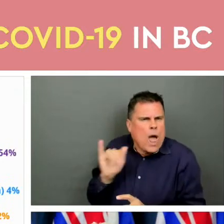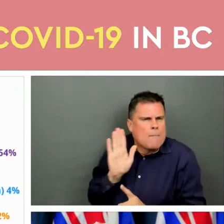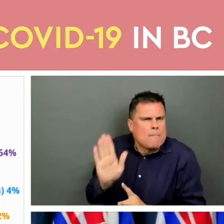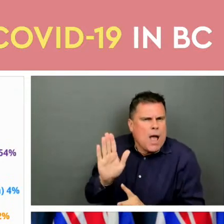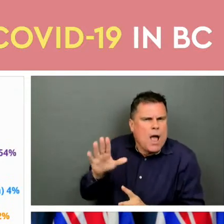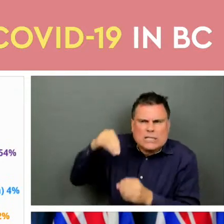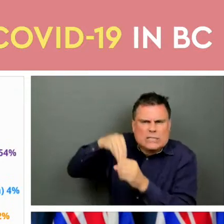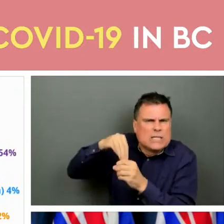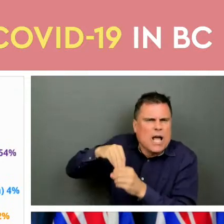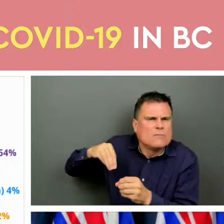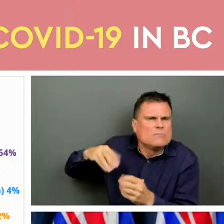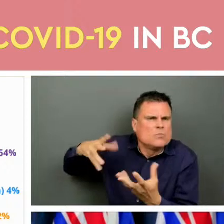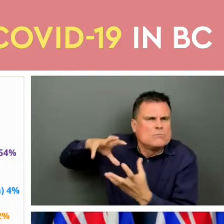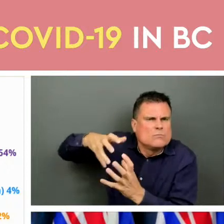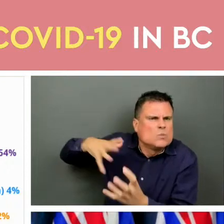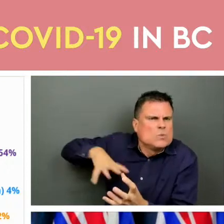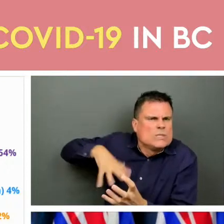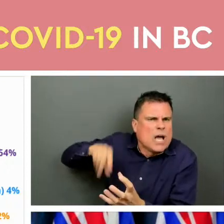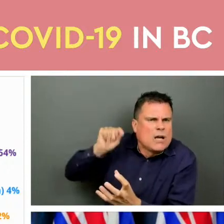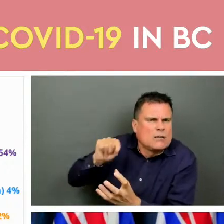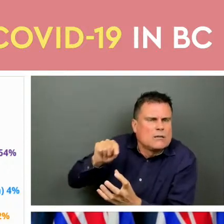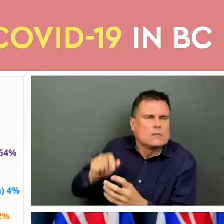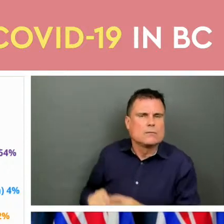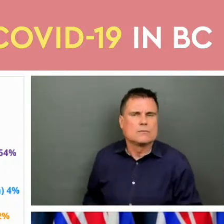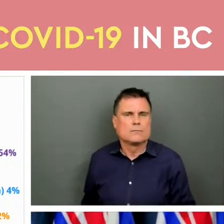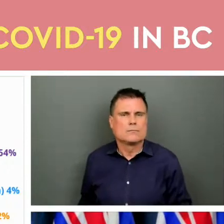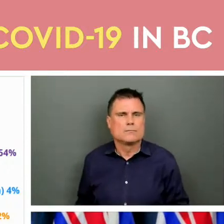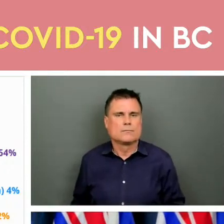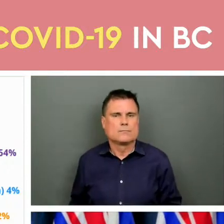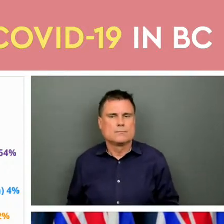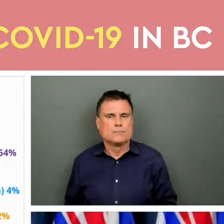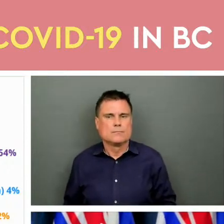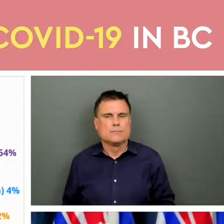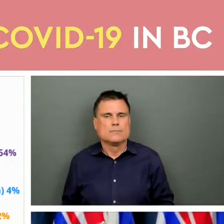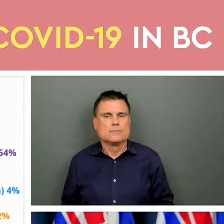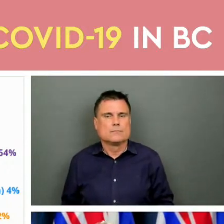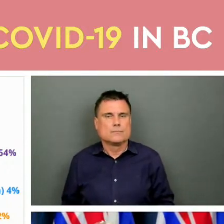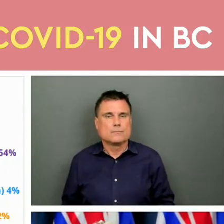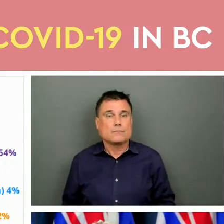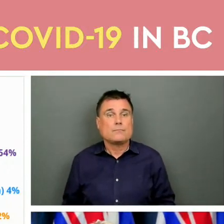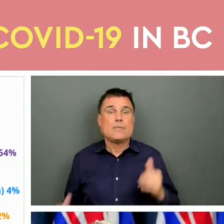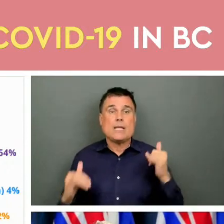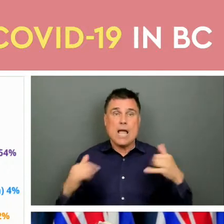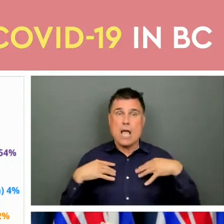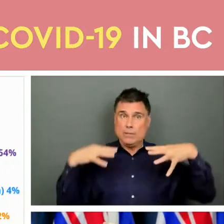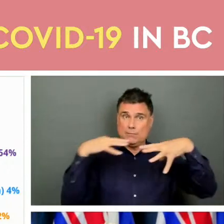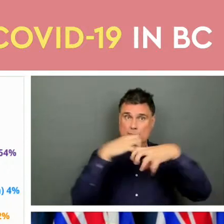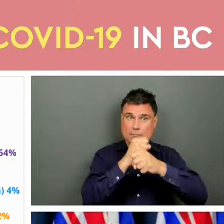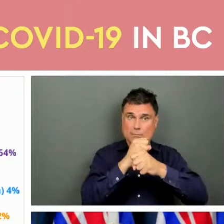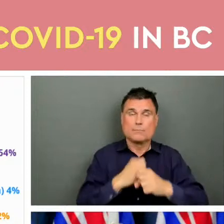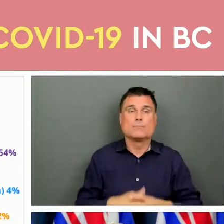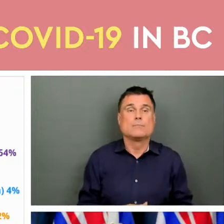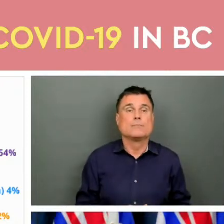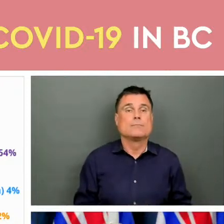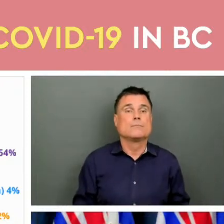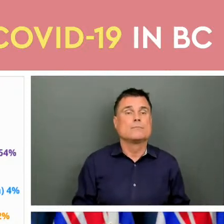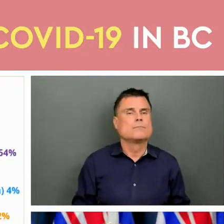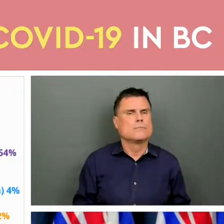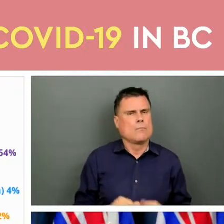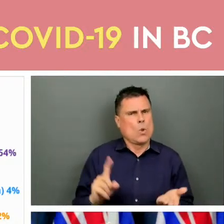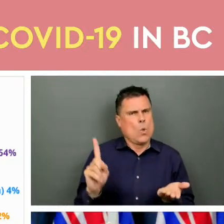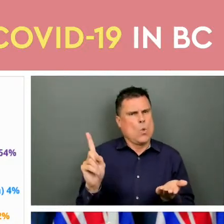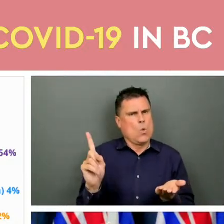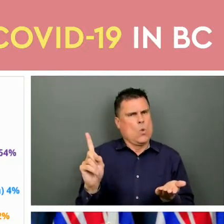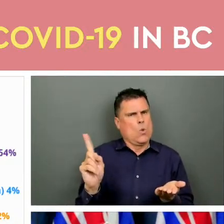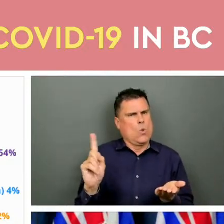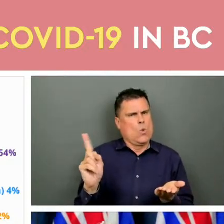And this is a summary of the relative proportion of just the variants of concern that have been identified